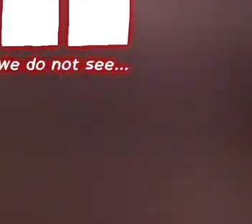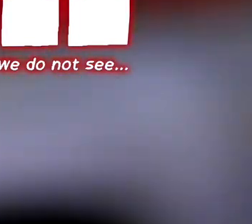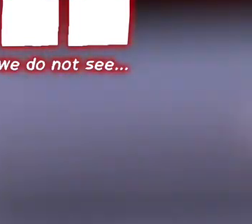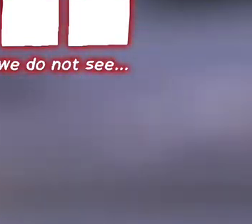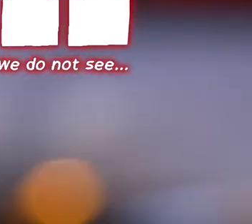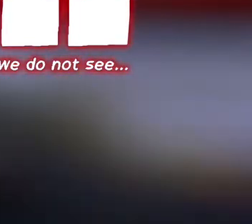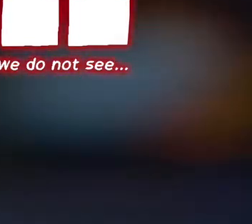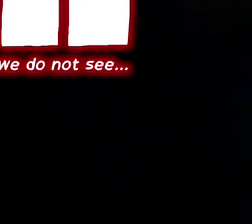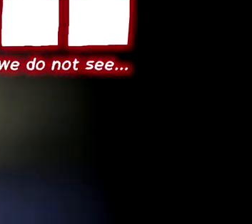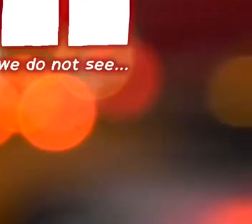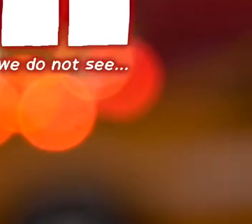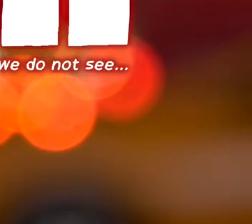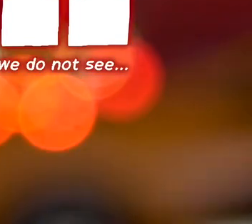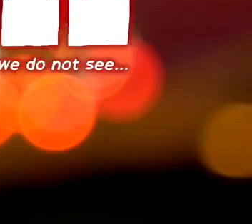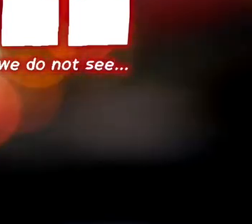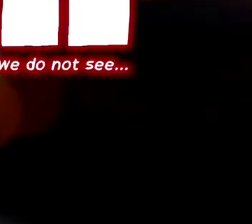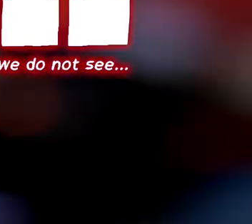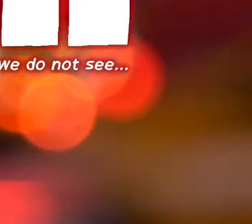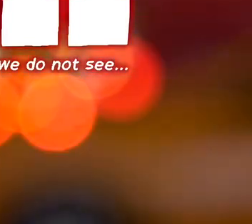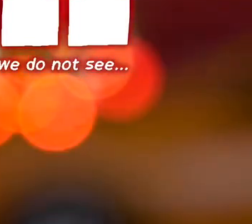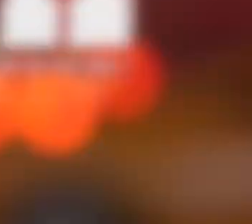what faith can do.